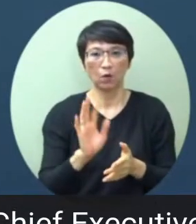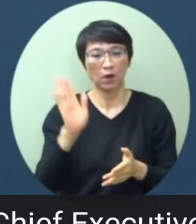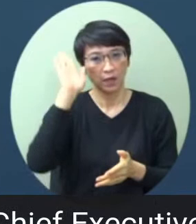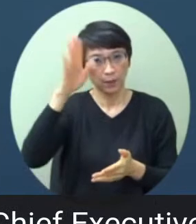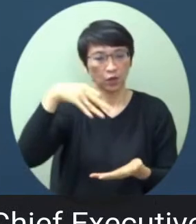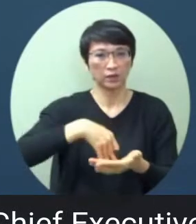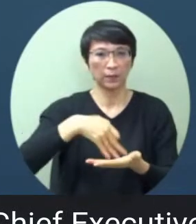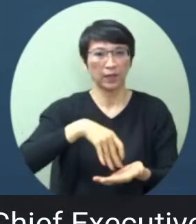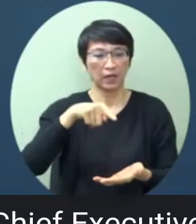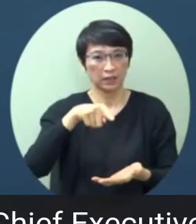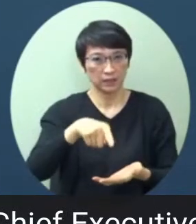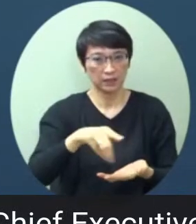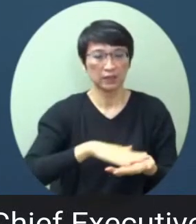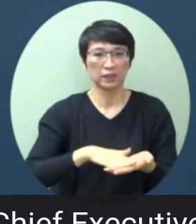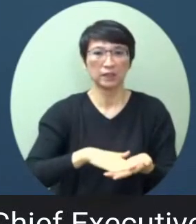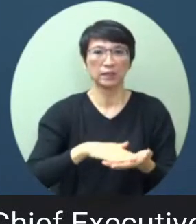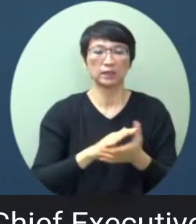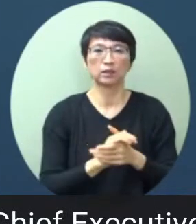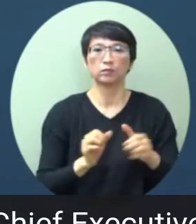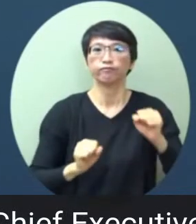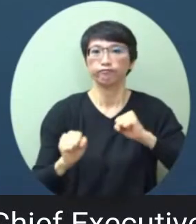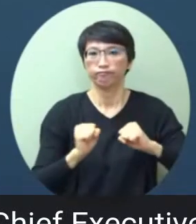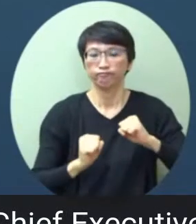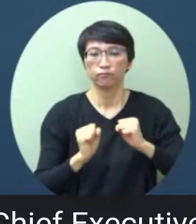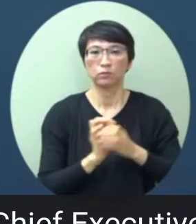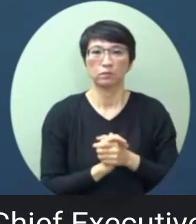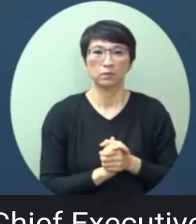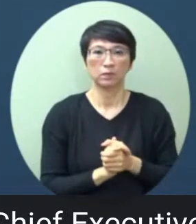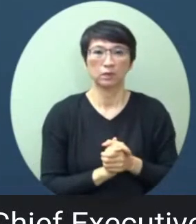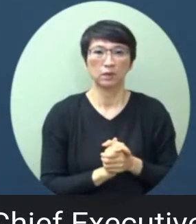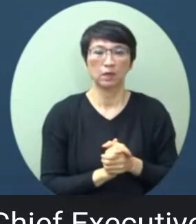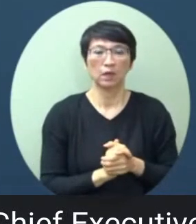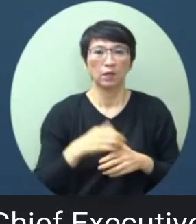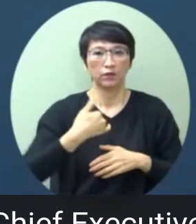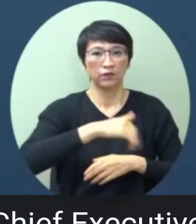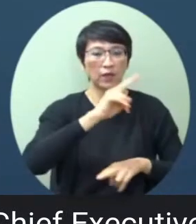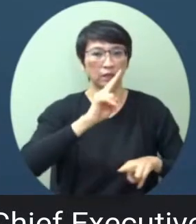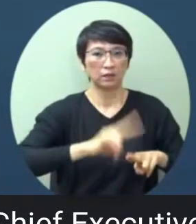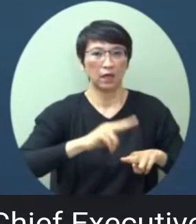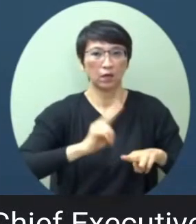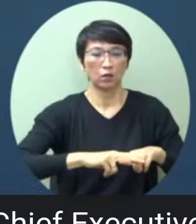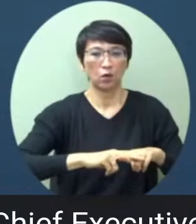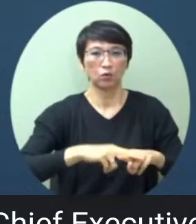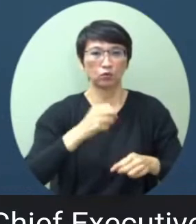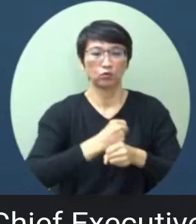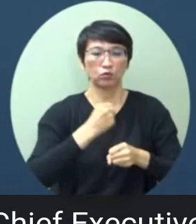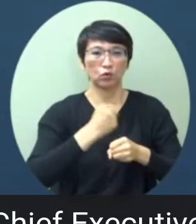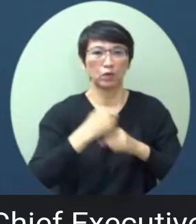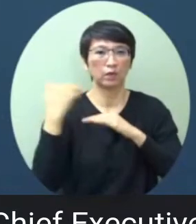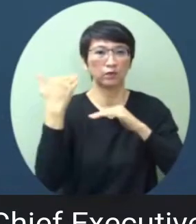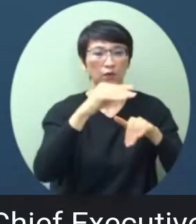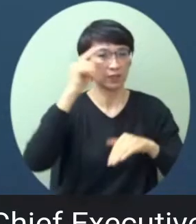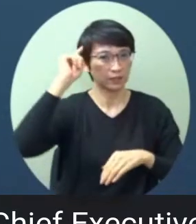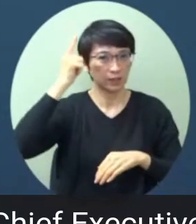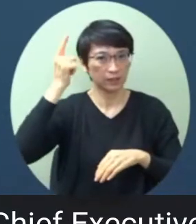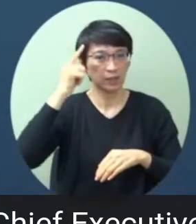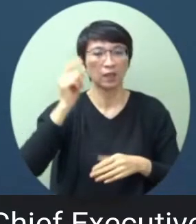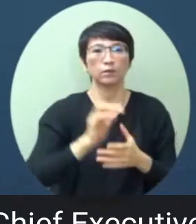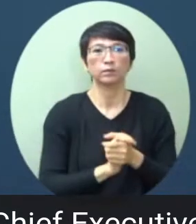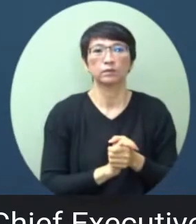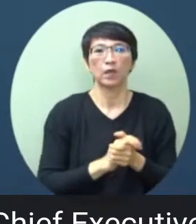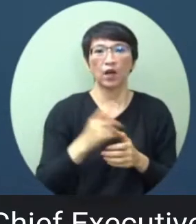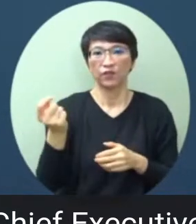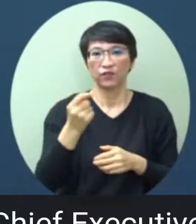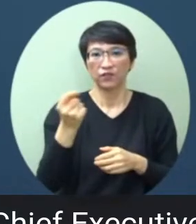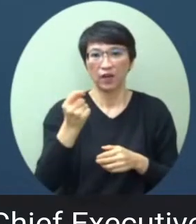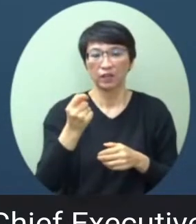example, we are recruiting more drivers who are not exposed to infection risk.